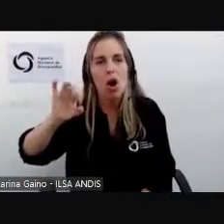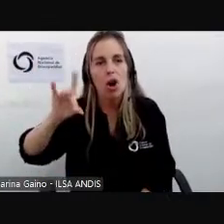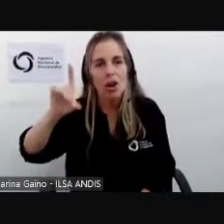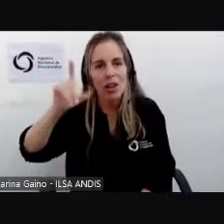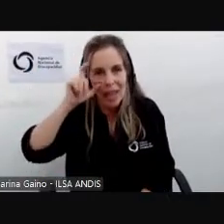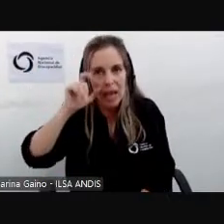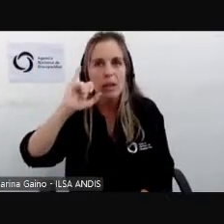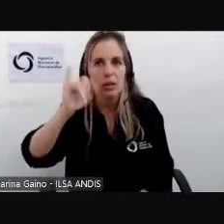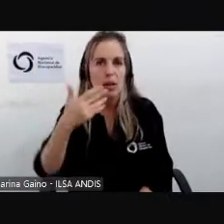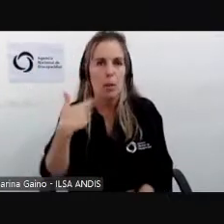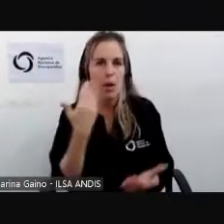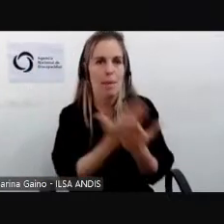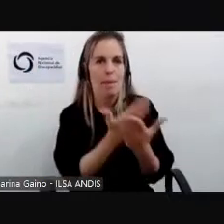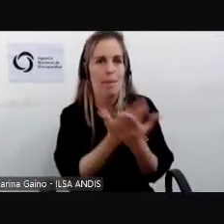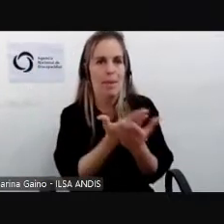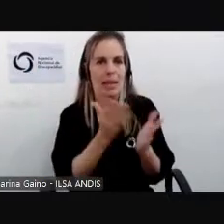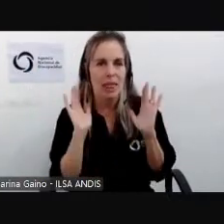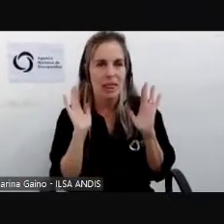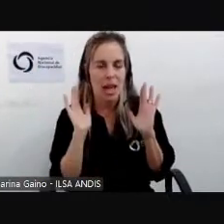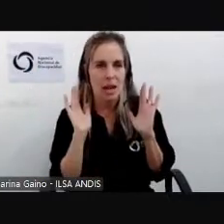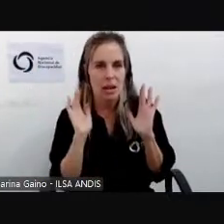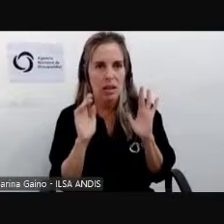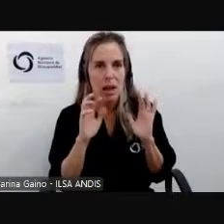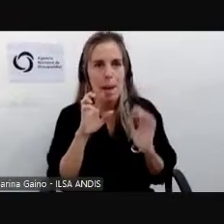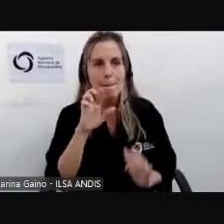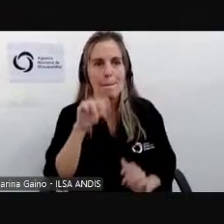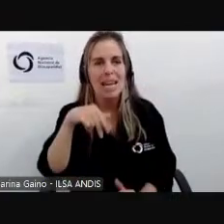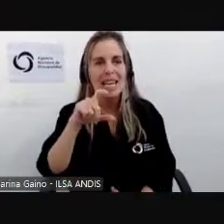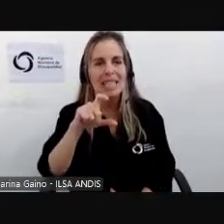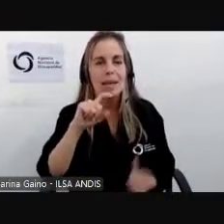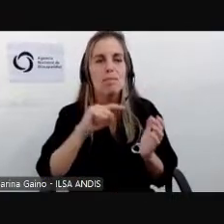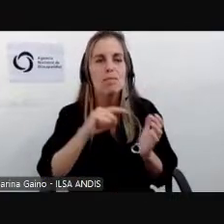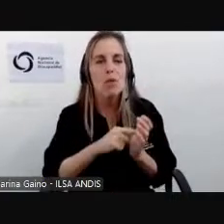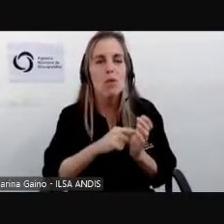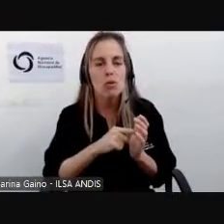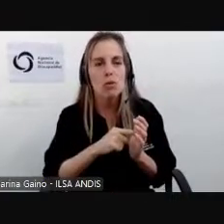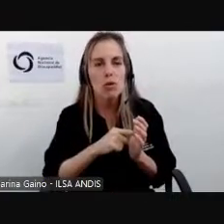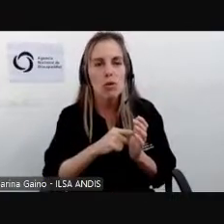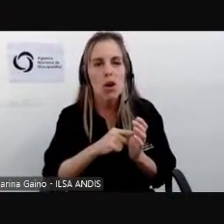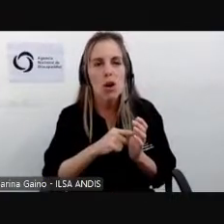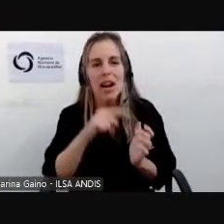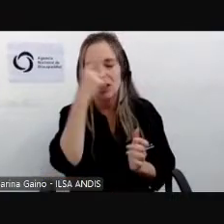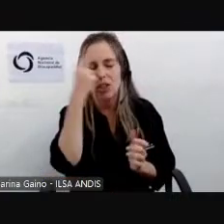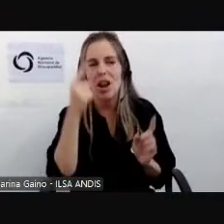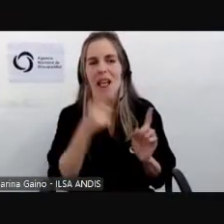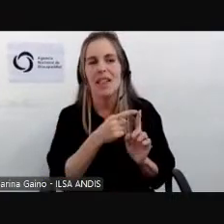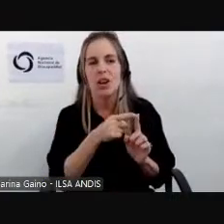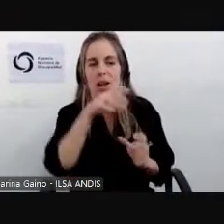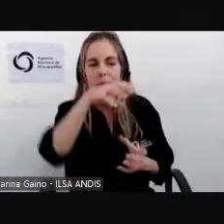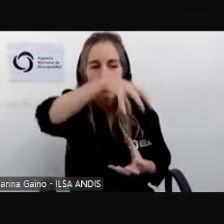OECD country, they can perfectly bring a case before that national focal point.